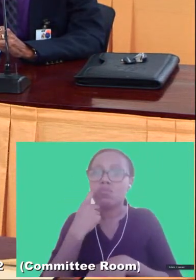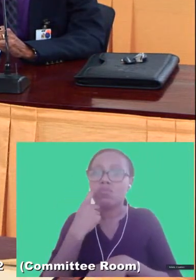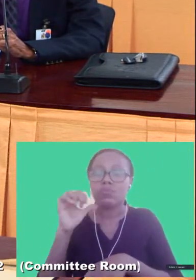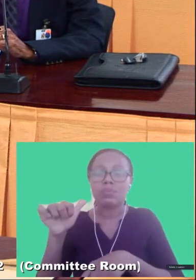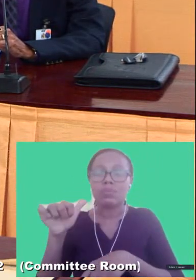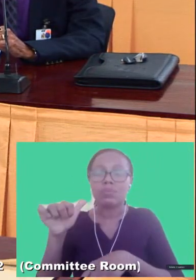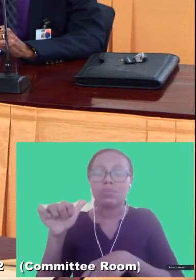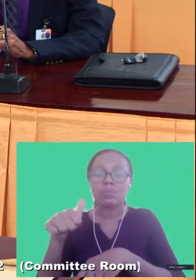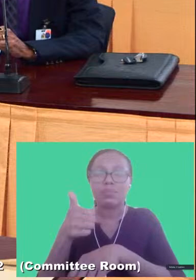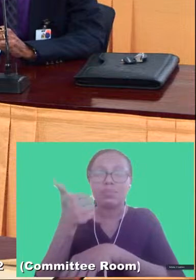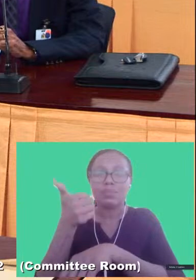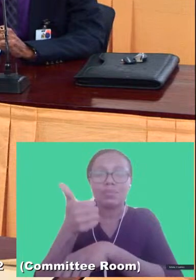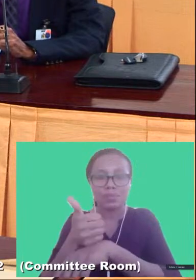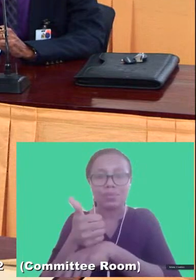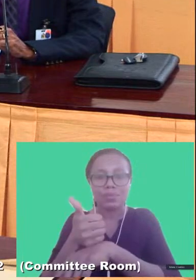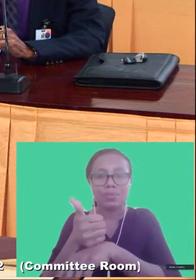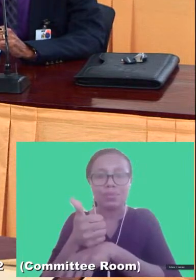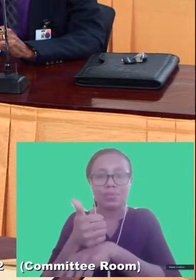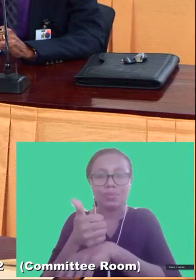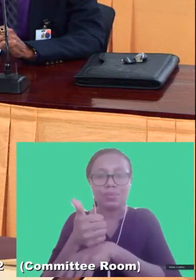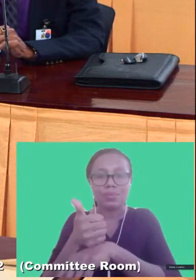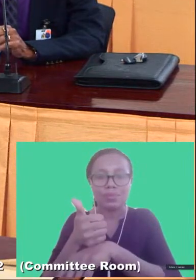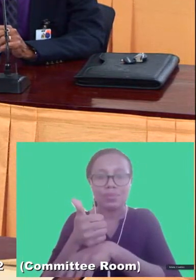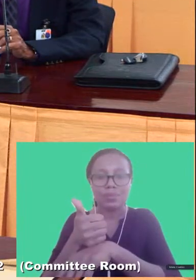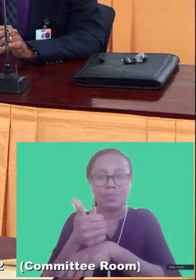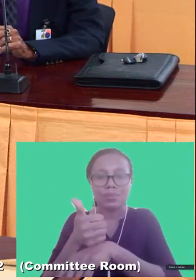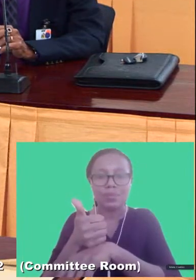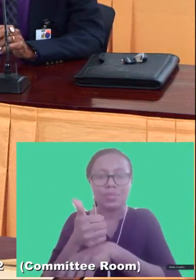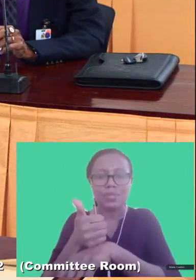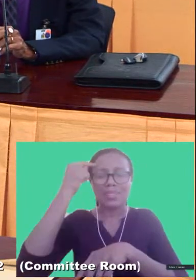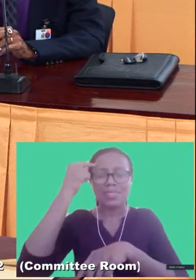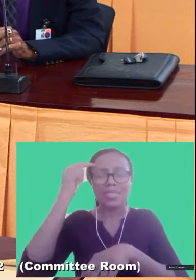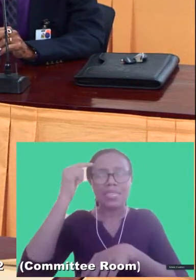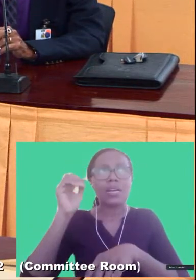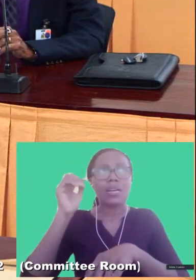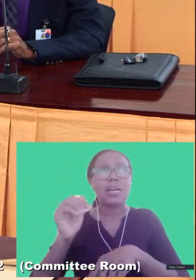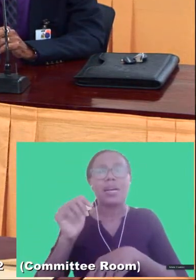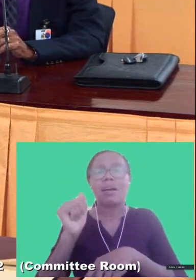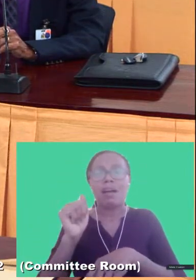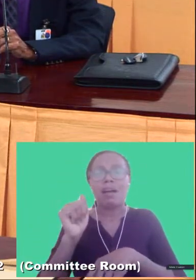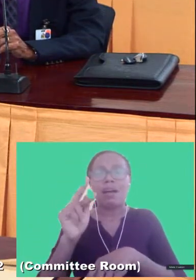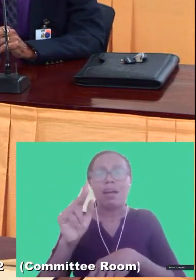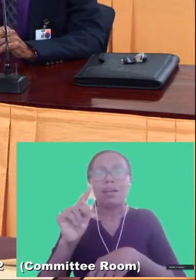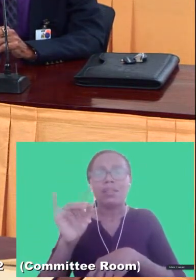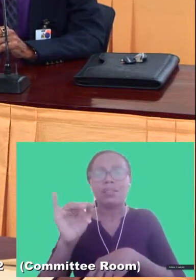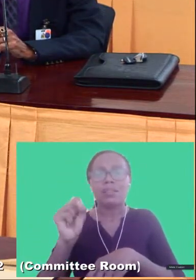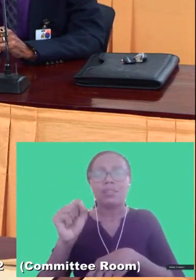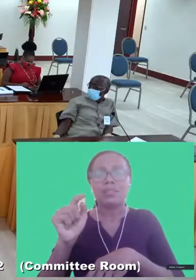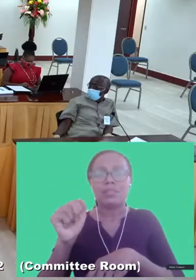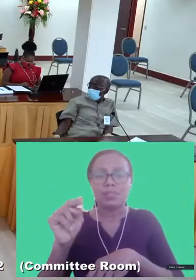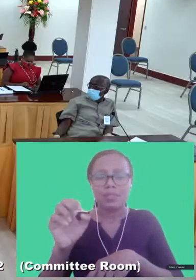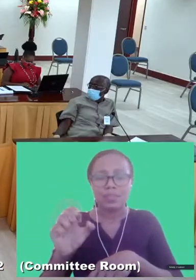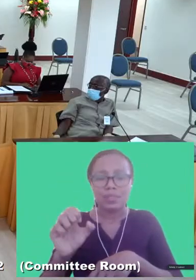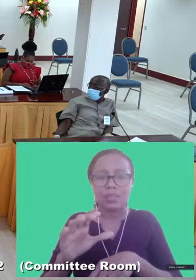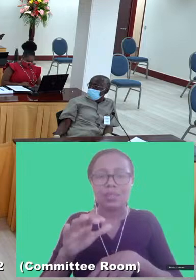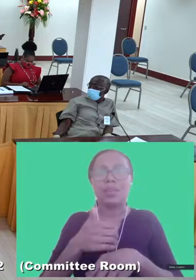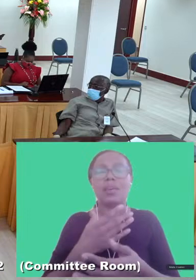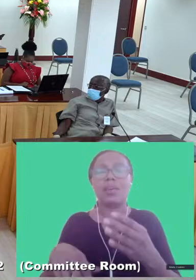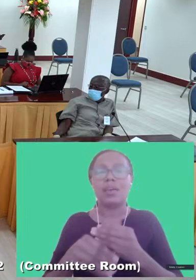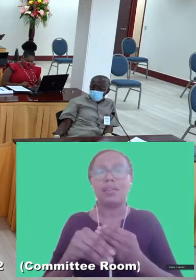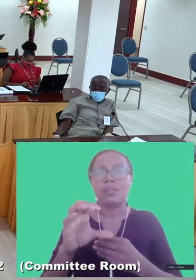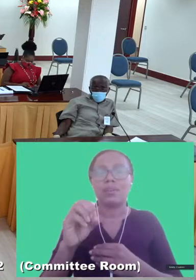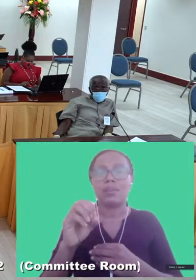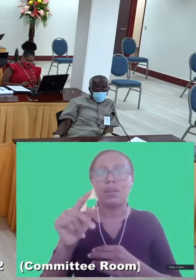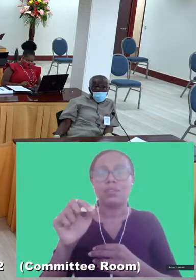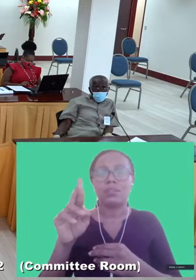contractors, that was created just shortly after I became minister. And as I look at both